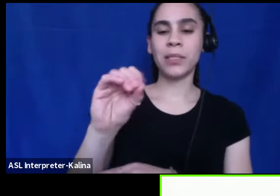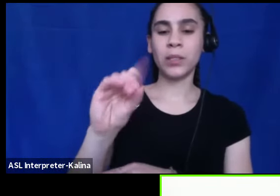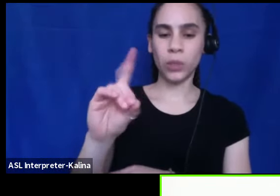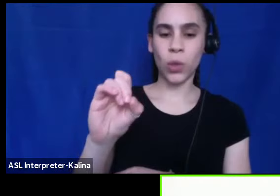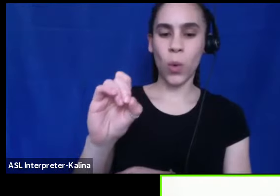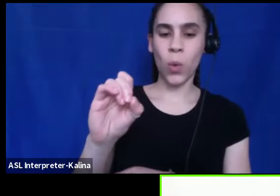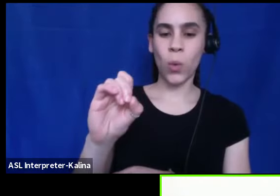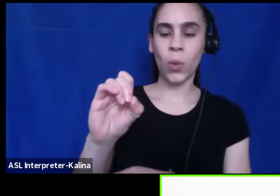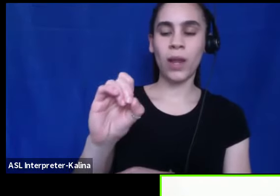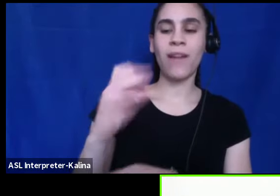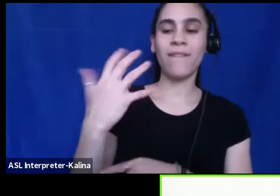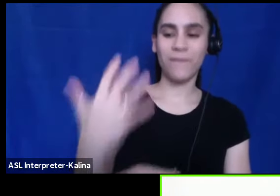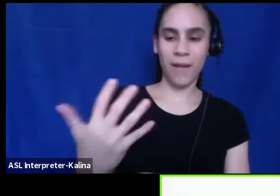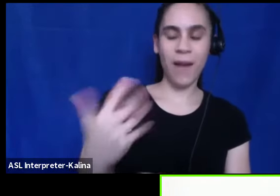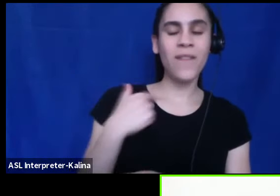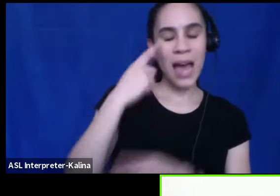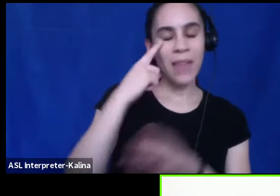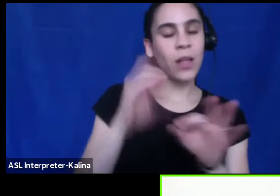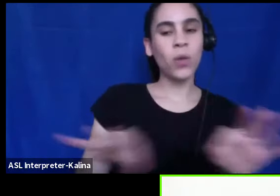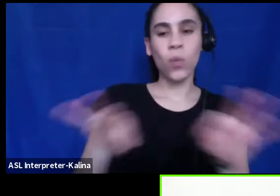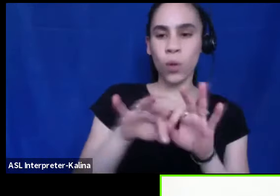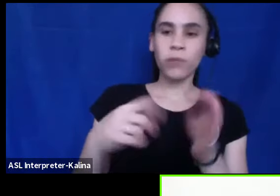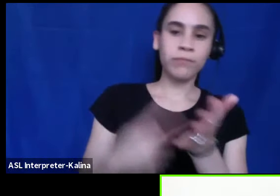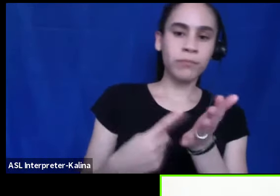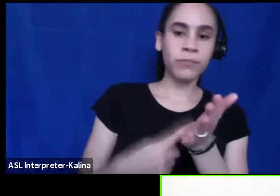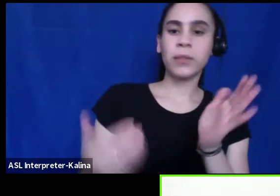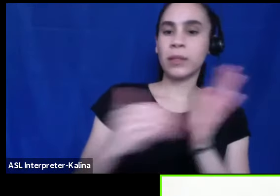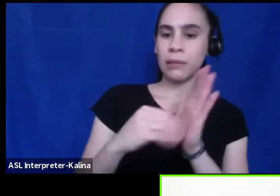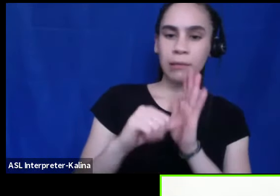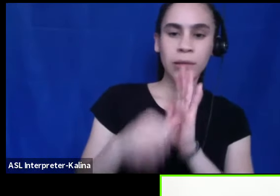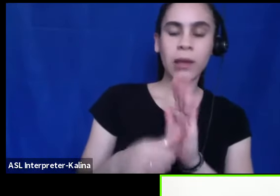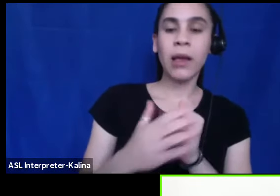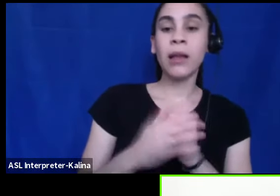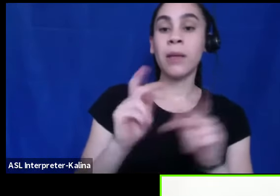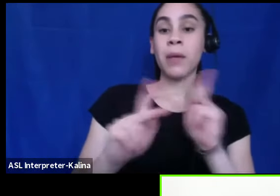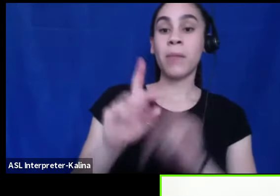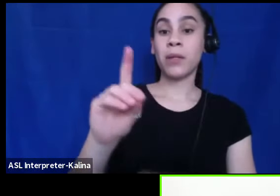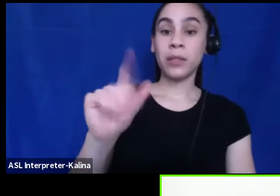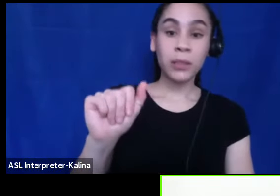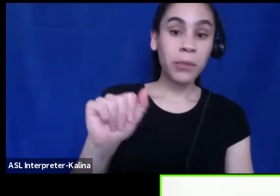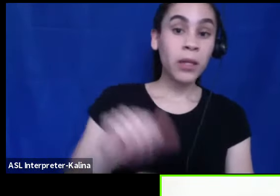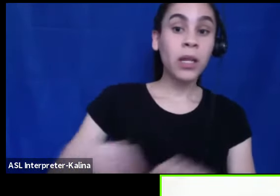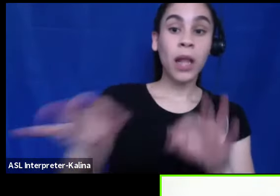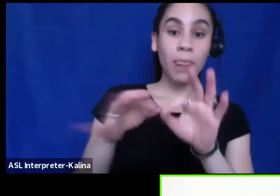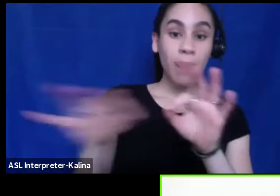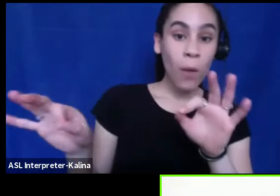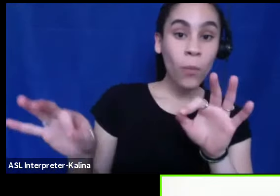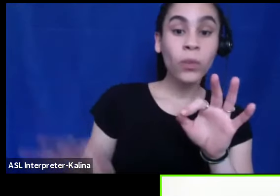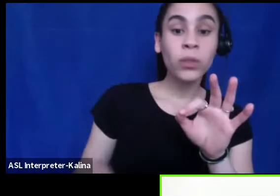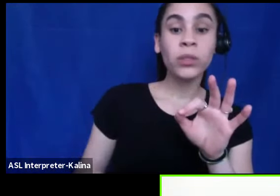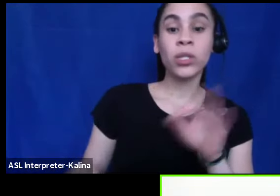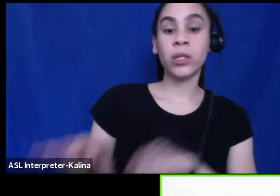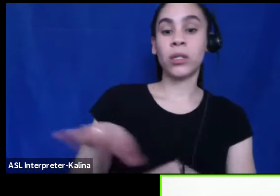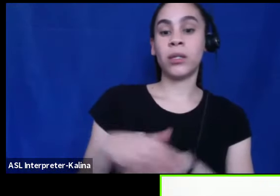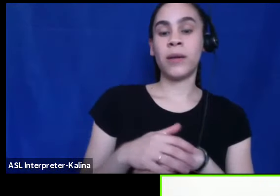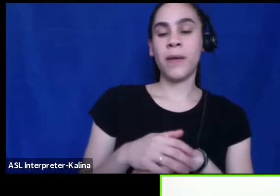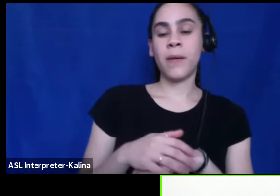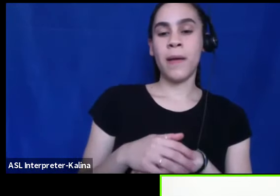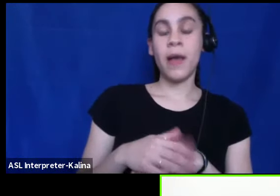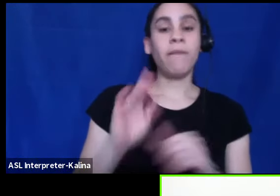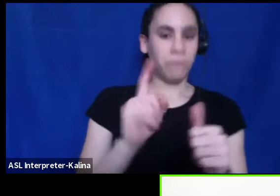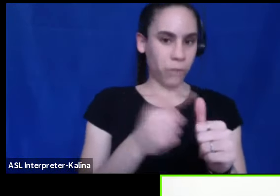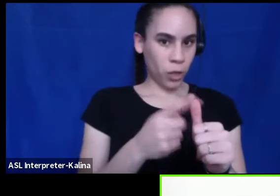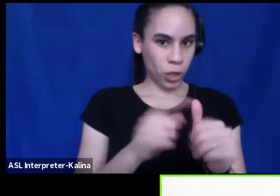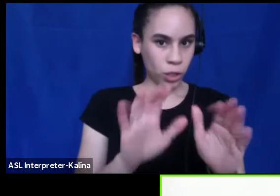again. So people with disabilities, disabled, language, first off, I guess,